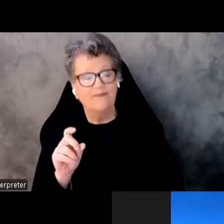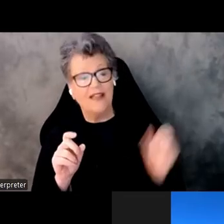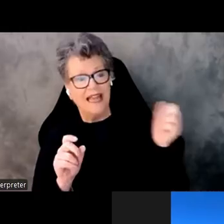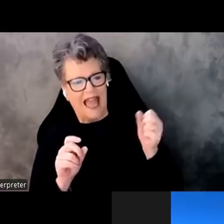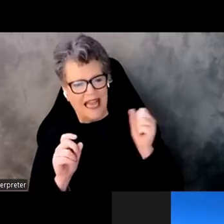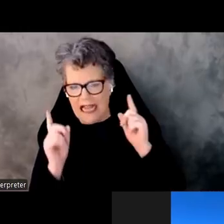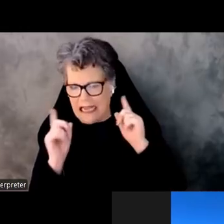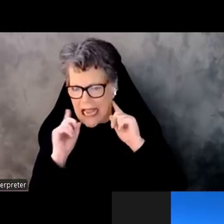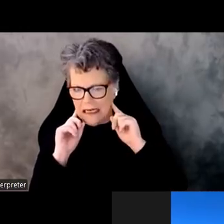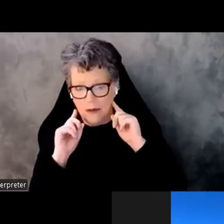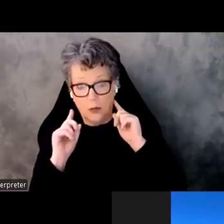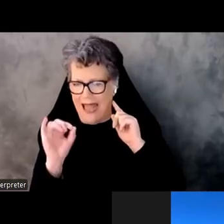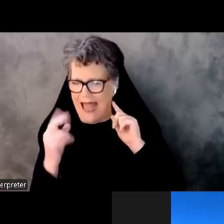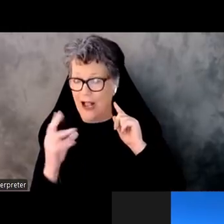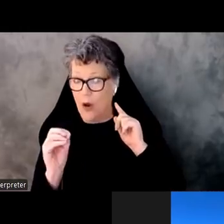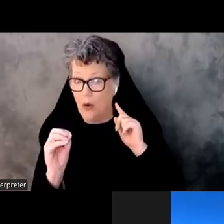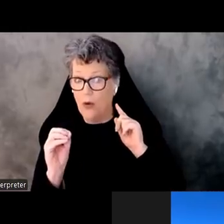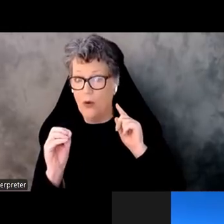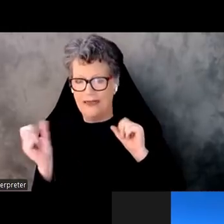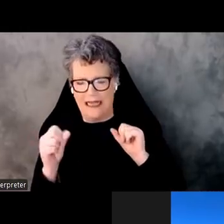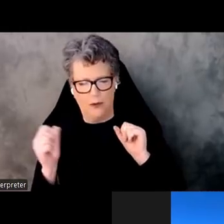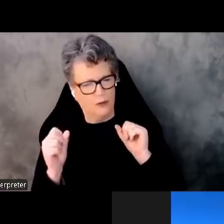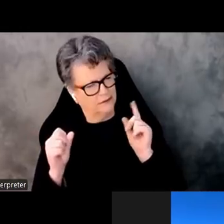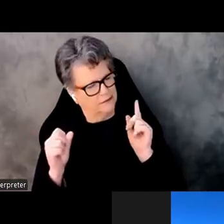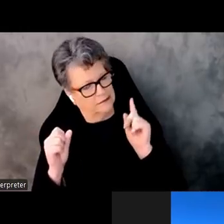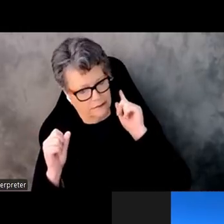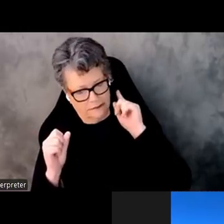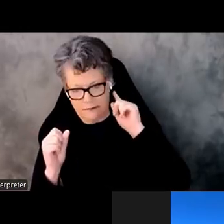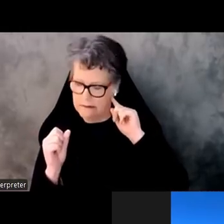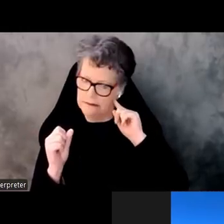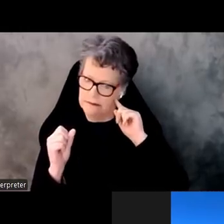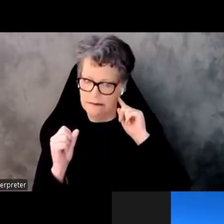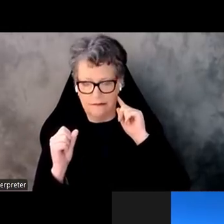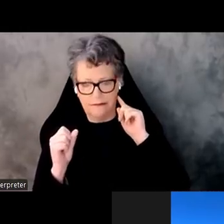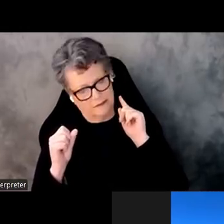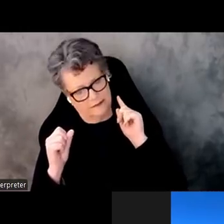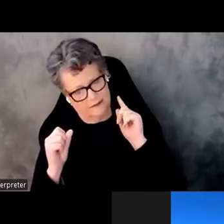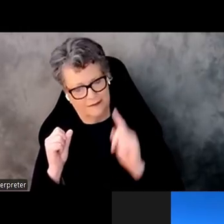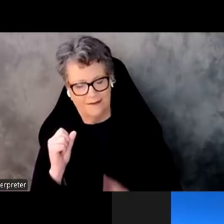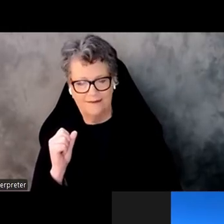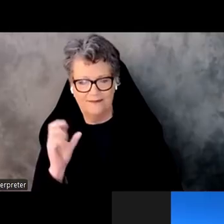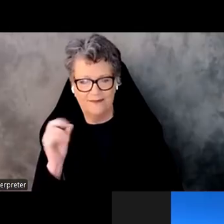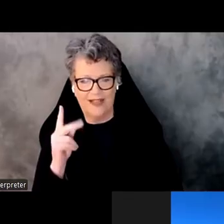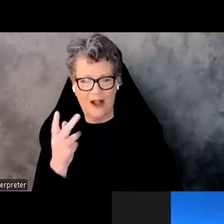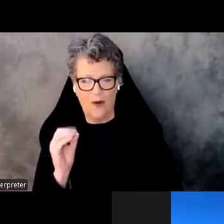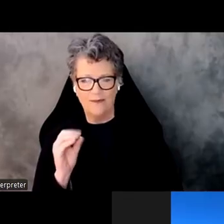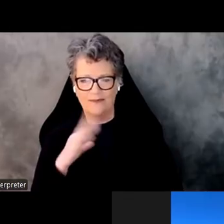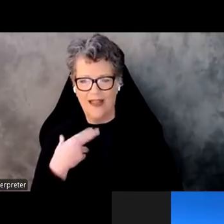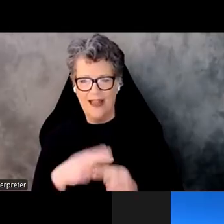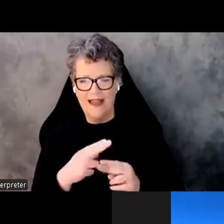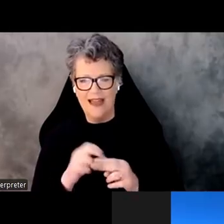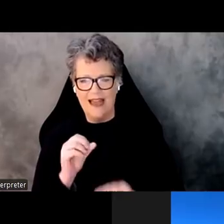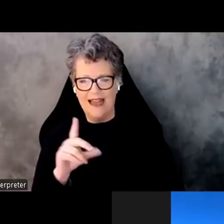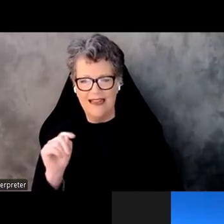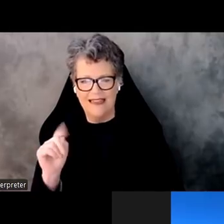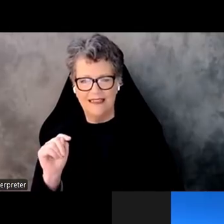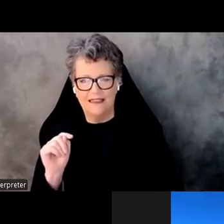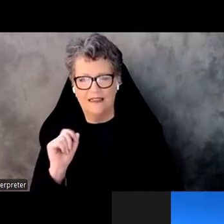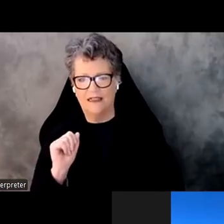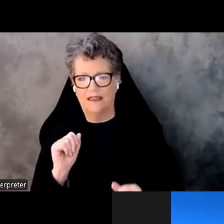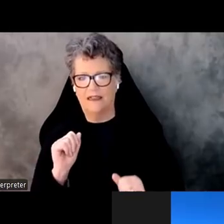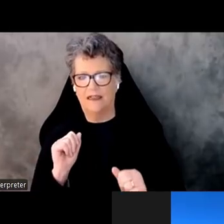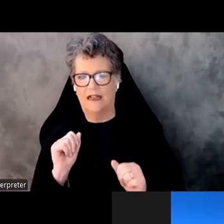Yeah. Can you hear me? We can hear you. Okay. Yeah. It's okay. Thank you. Hi. My name is Scott. My name is